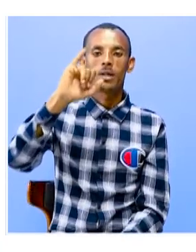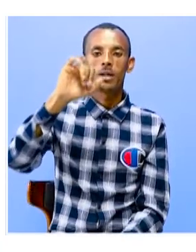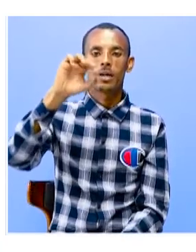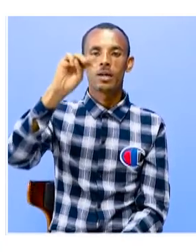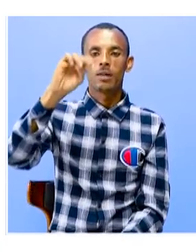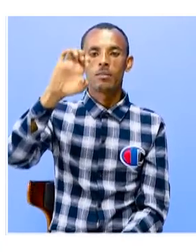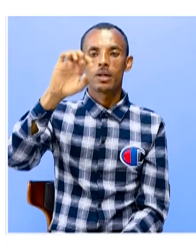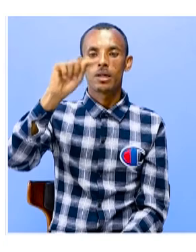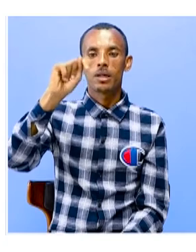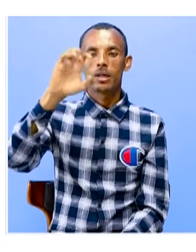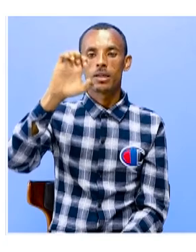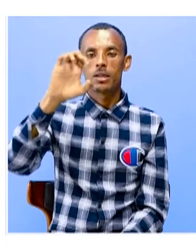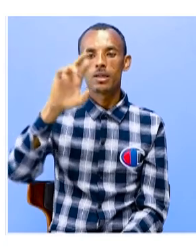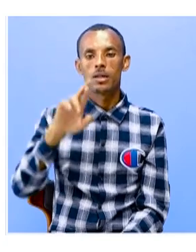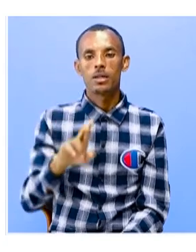Perimeter